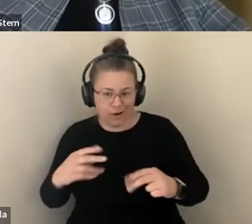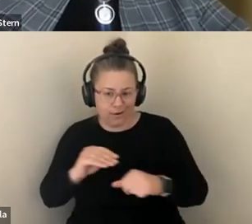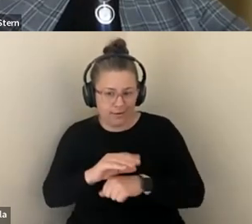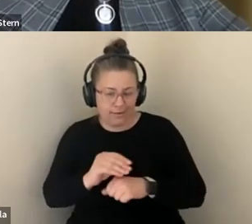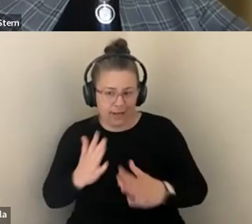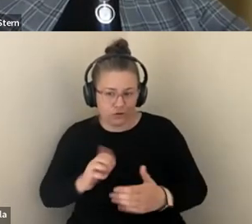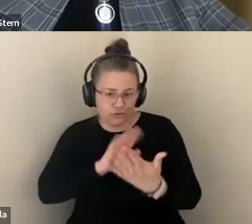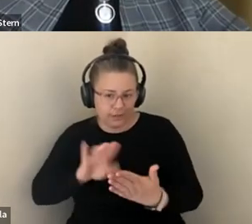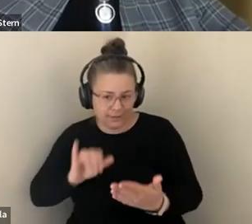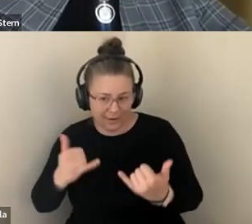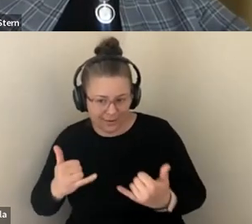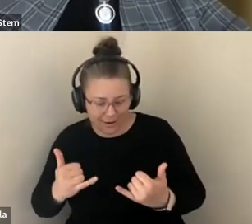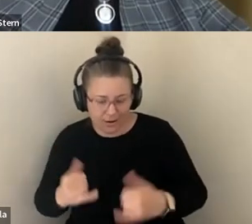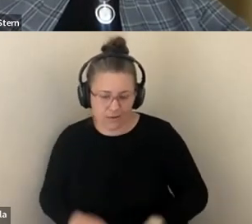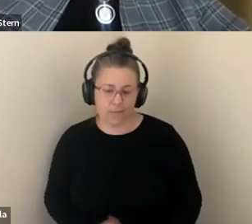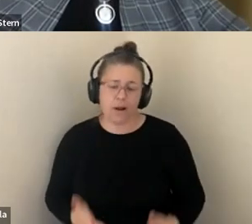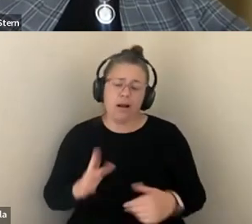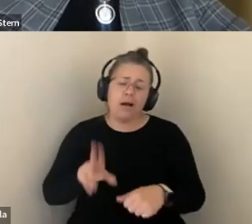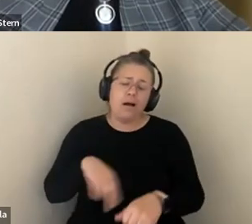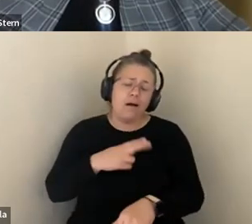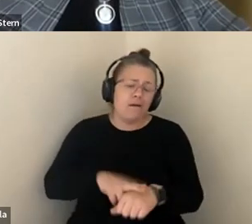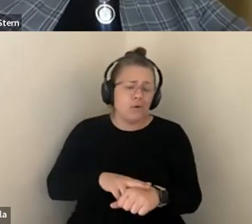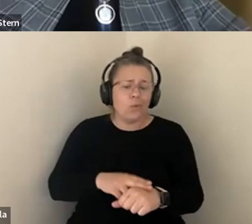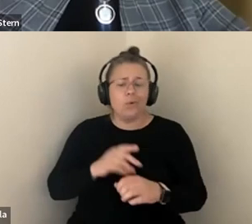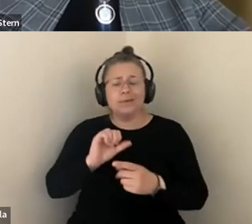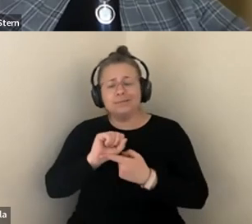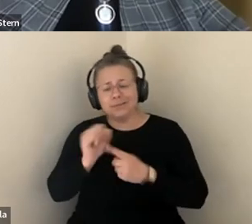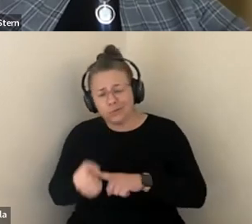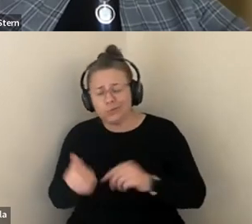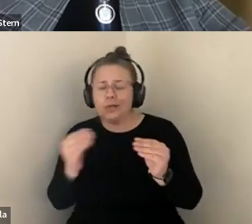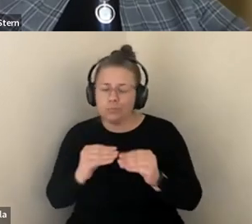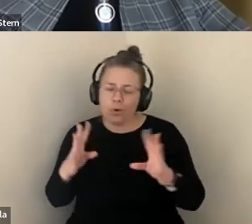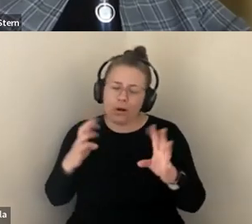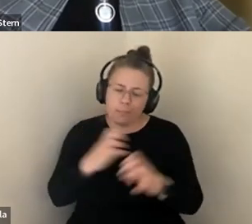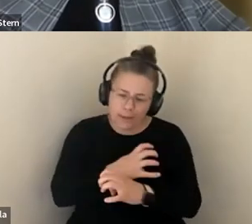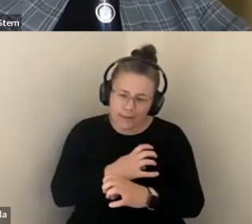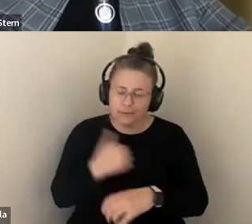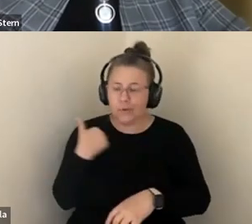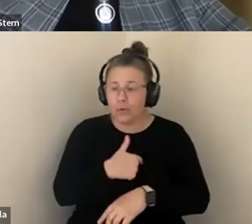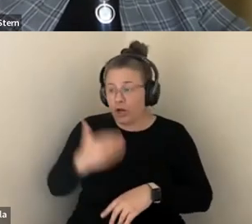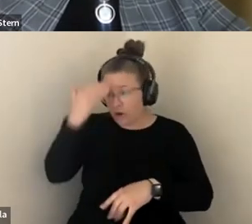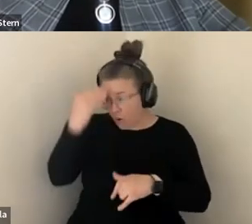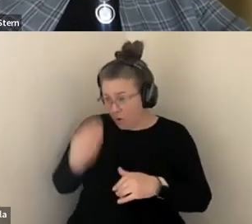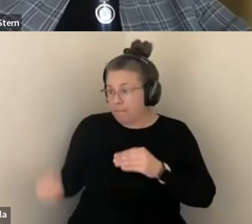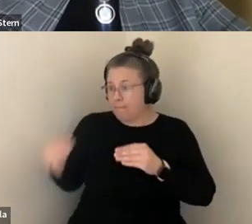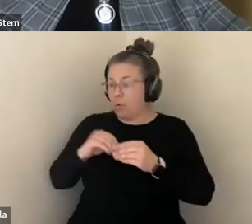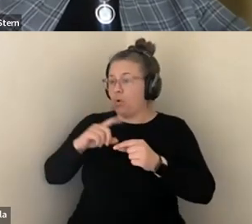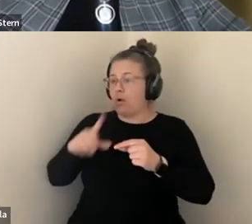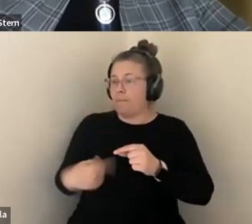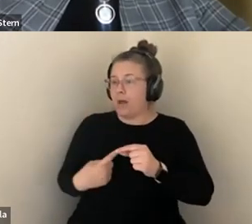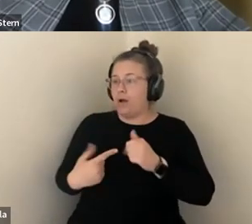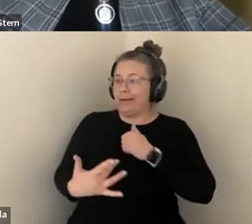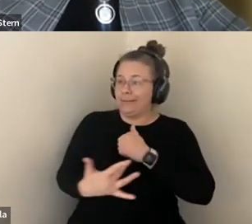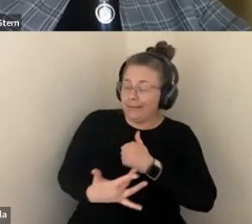the more knowing carries risks and benefits, the more careful we have to be about offering a service. And when it's offered